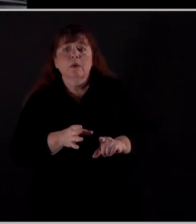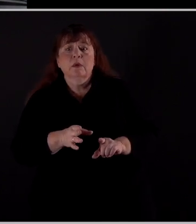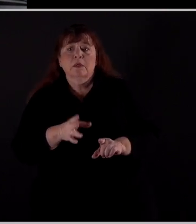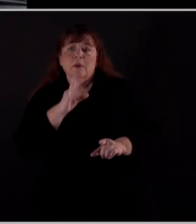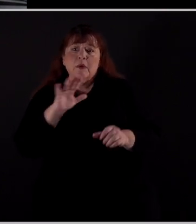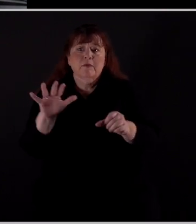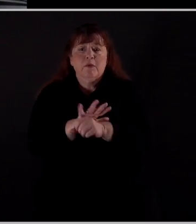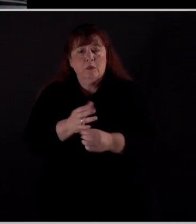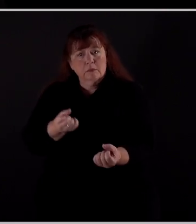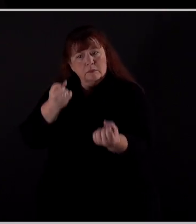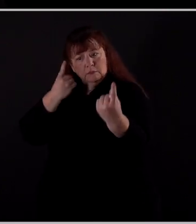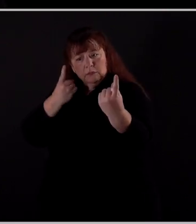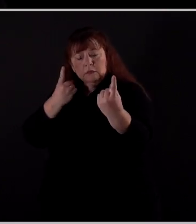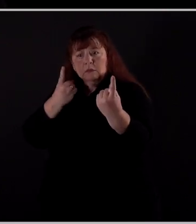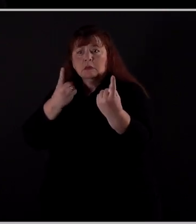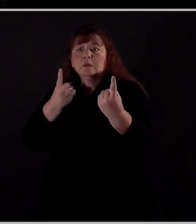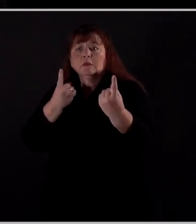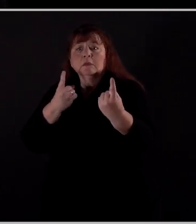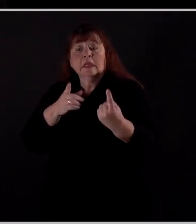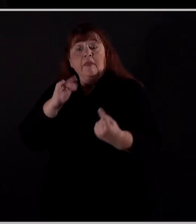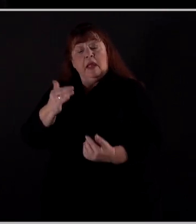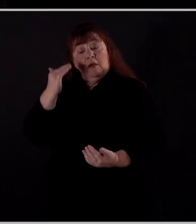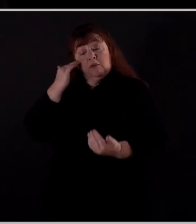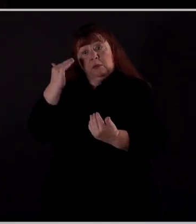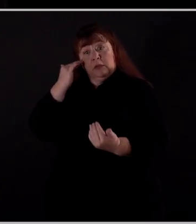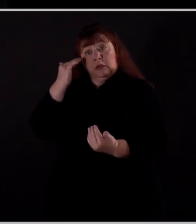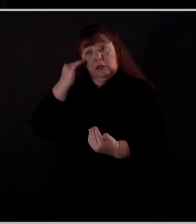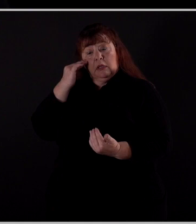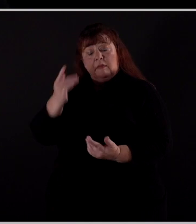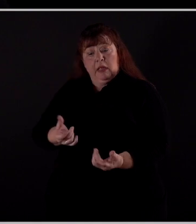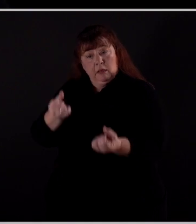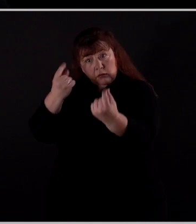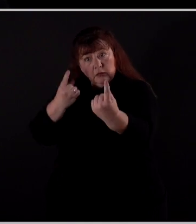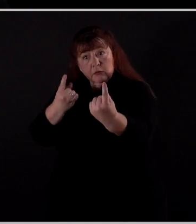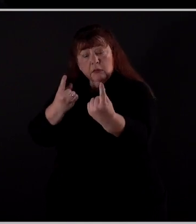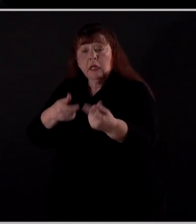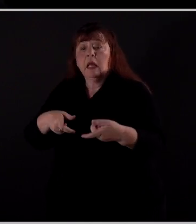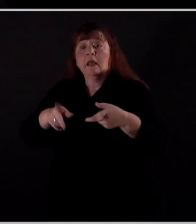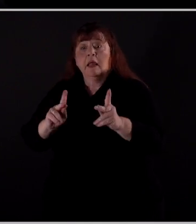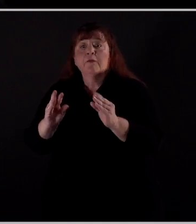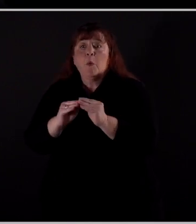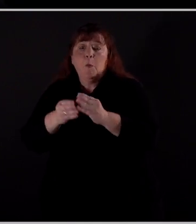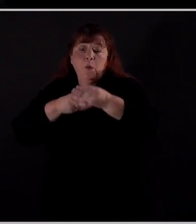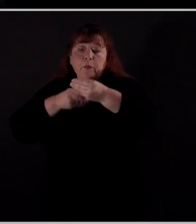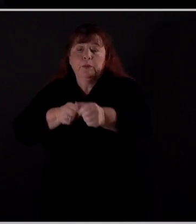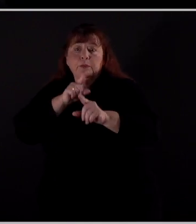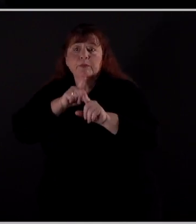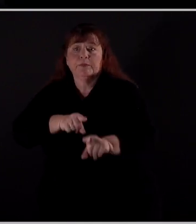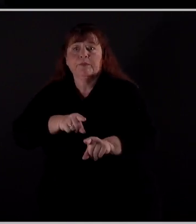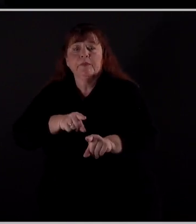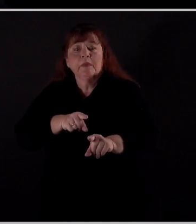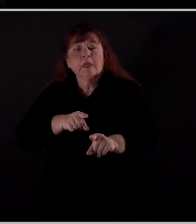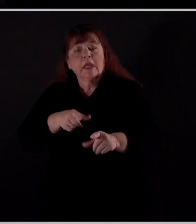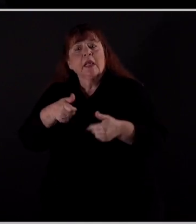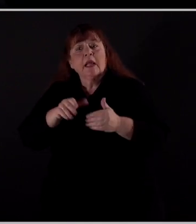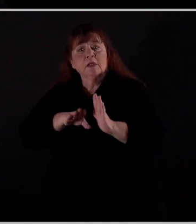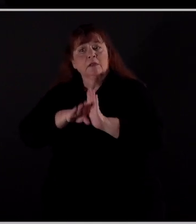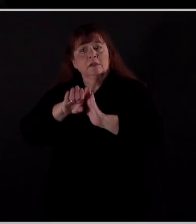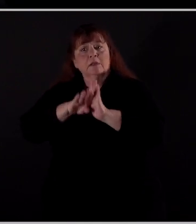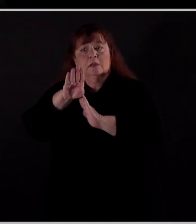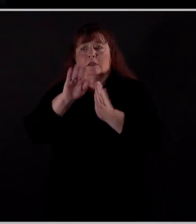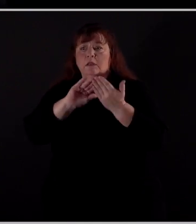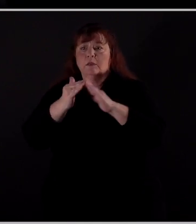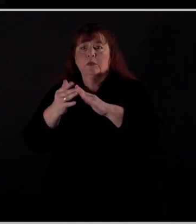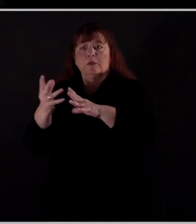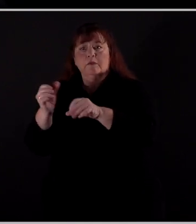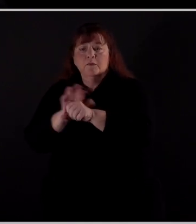full understanding of that. And that familiarity, that understanding allows for more effective response, and it allows us to build communities